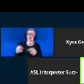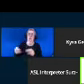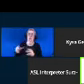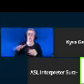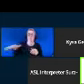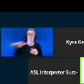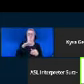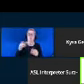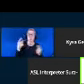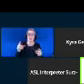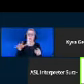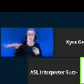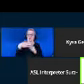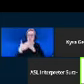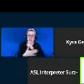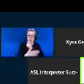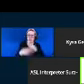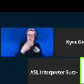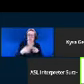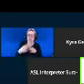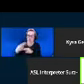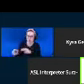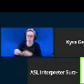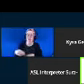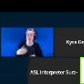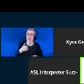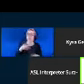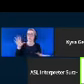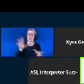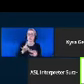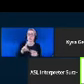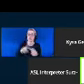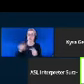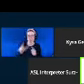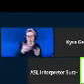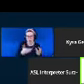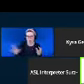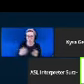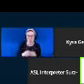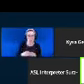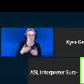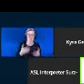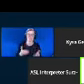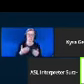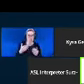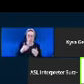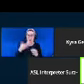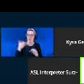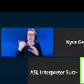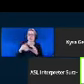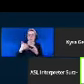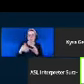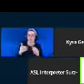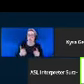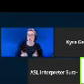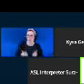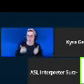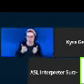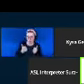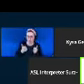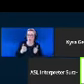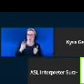That includes links to our library of resources, the email address at which you can reach our voluntary agency liaison team,